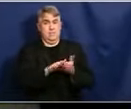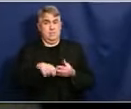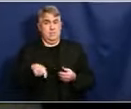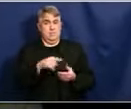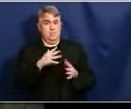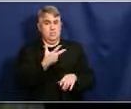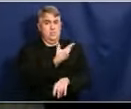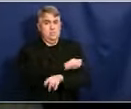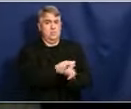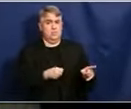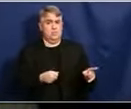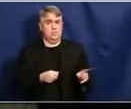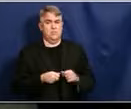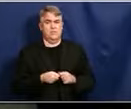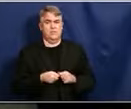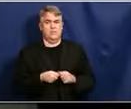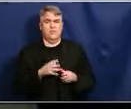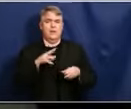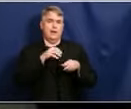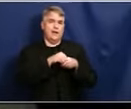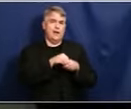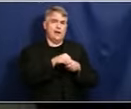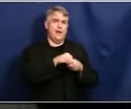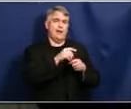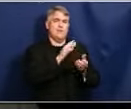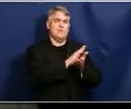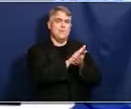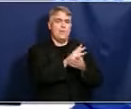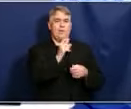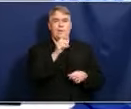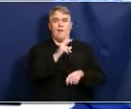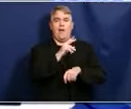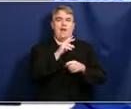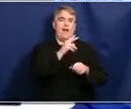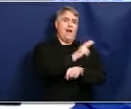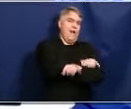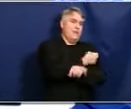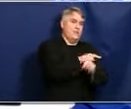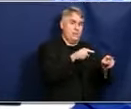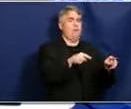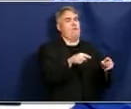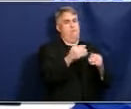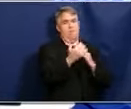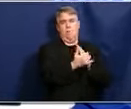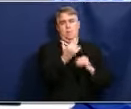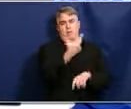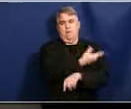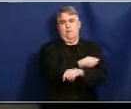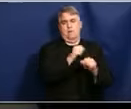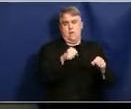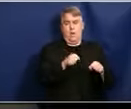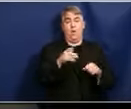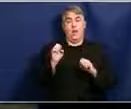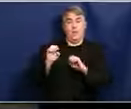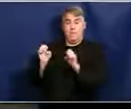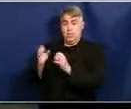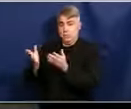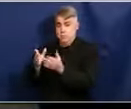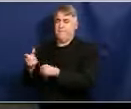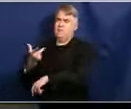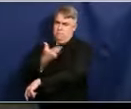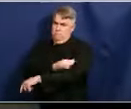tied to the healthcare sectors, or tied to the education sectors, tied to emergency service response, food and